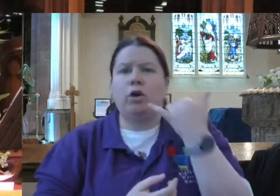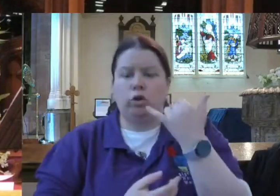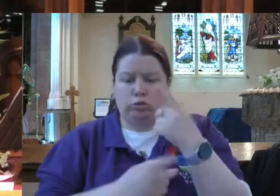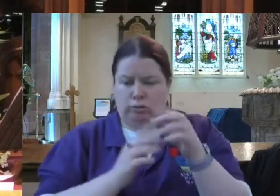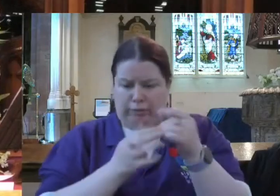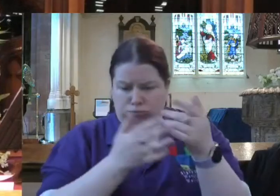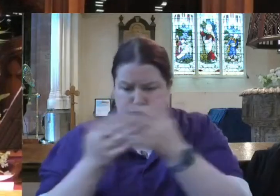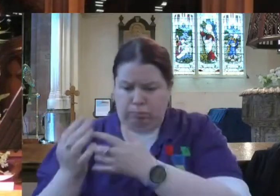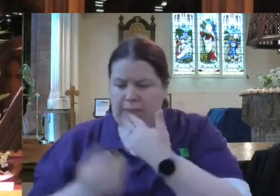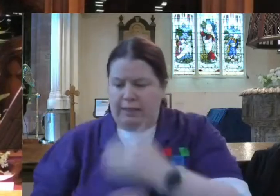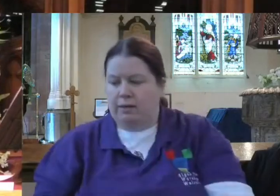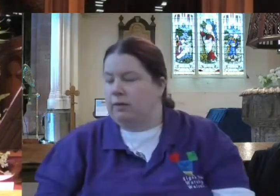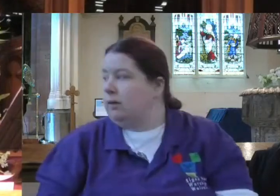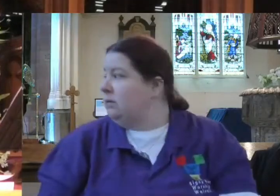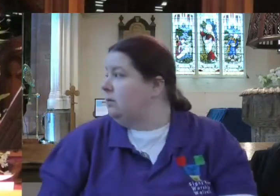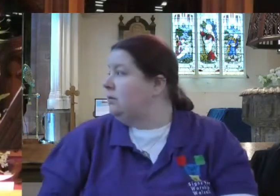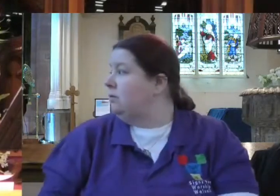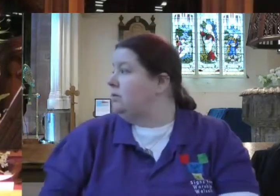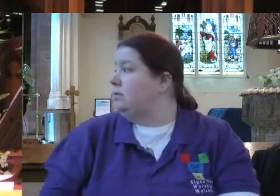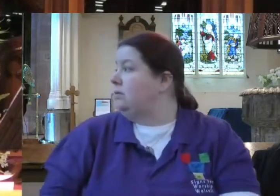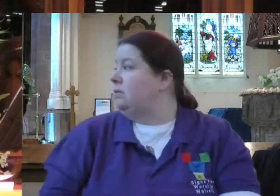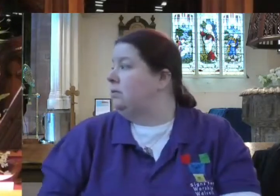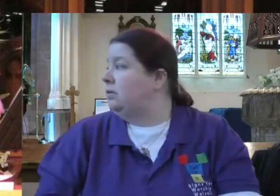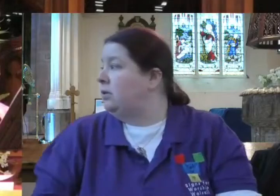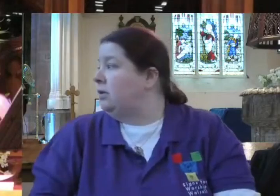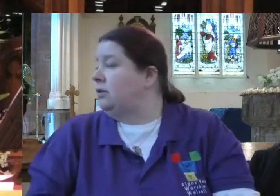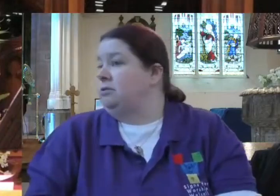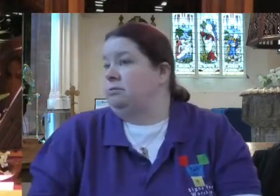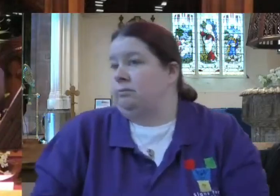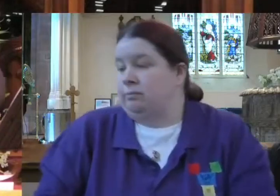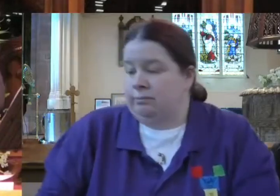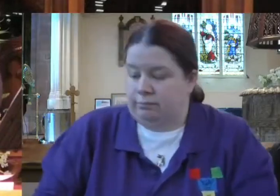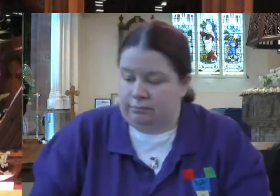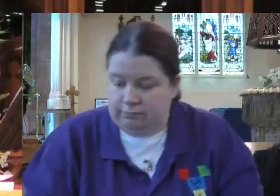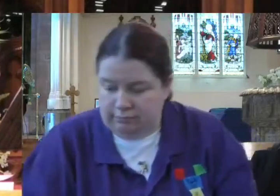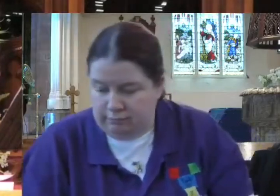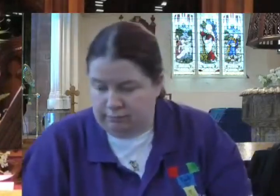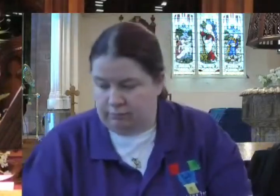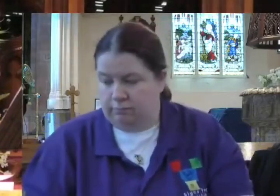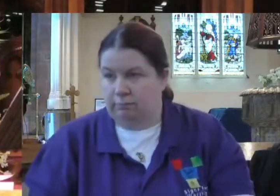sum for us? Somebody, if you've got a mobile phone, whip it out and just do that quick sum.